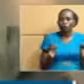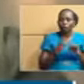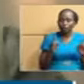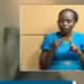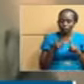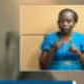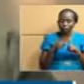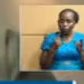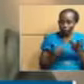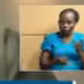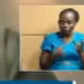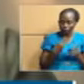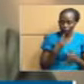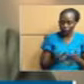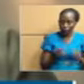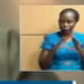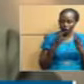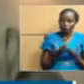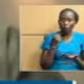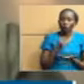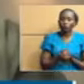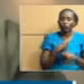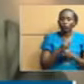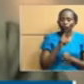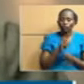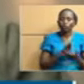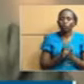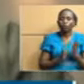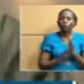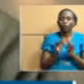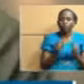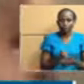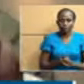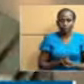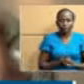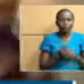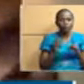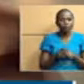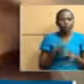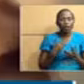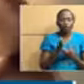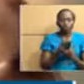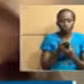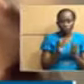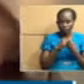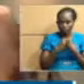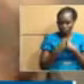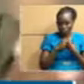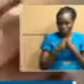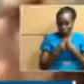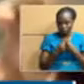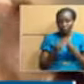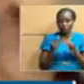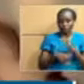working with the European Union and World Bank to make sure that we develop it. There is also some gaps in the policy and in